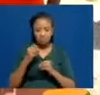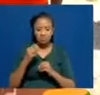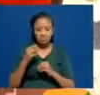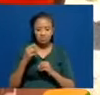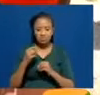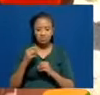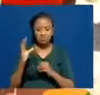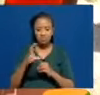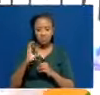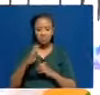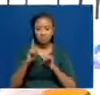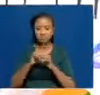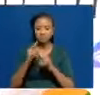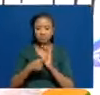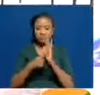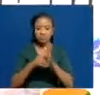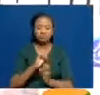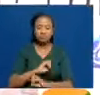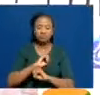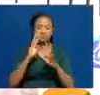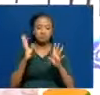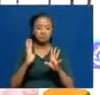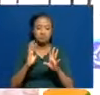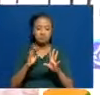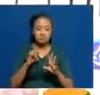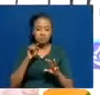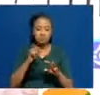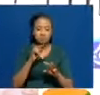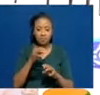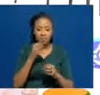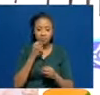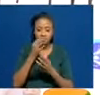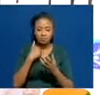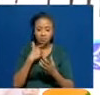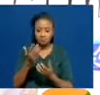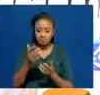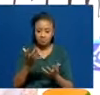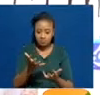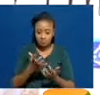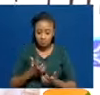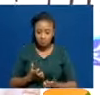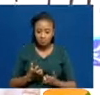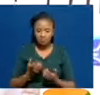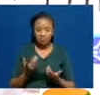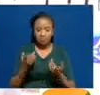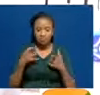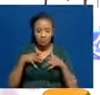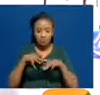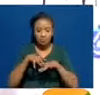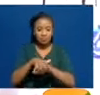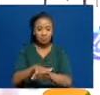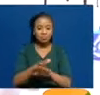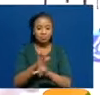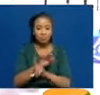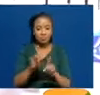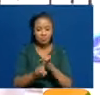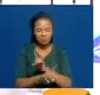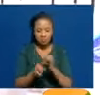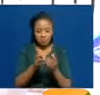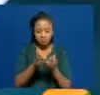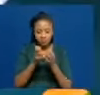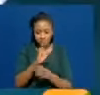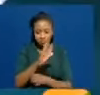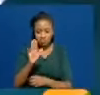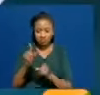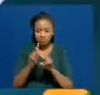Goldermier Opiyo revealed that the launch was informed by an increasing need to satisfy their customers' needs following the expansion of its customer